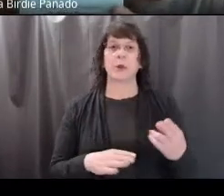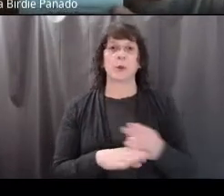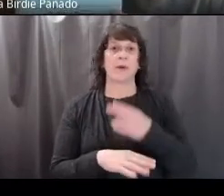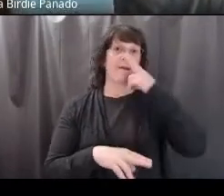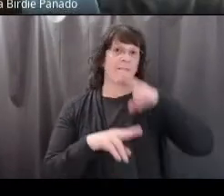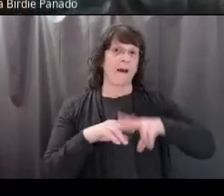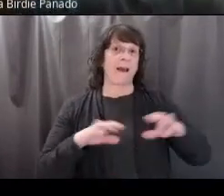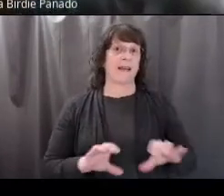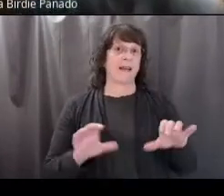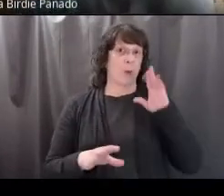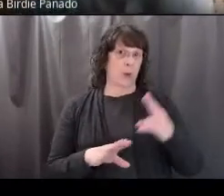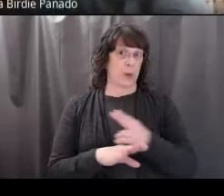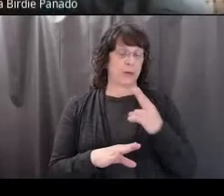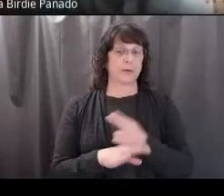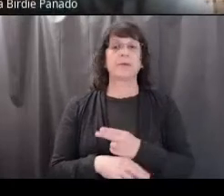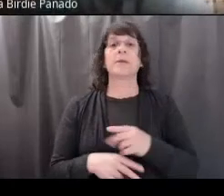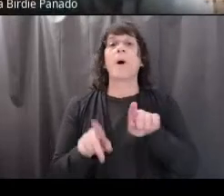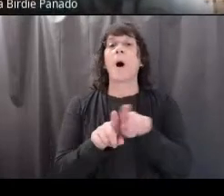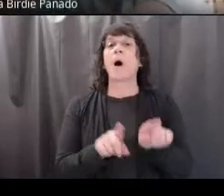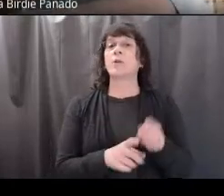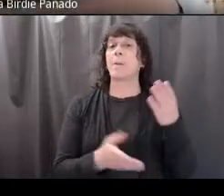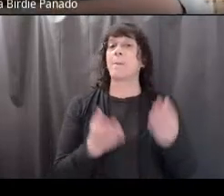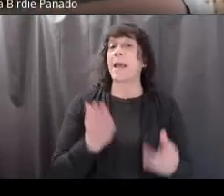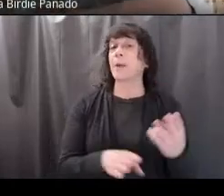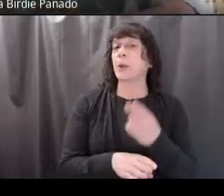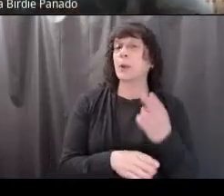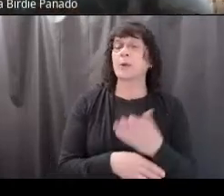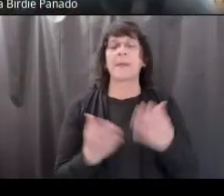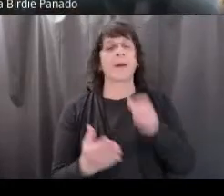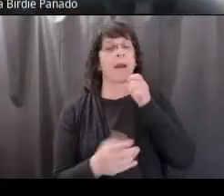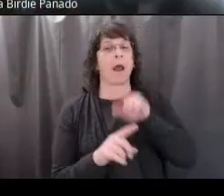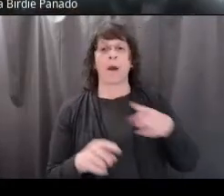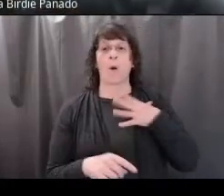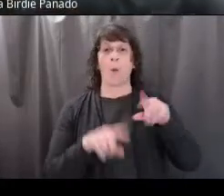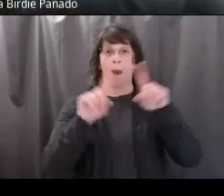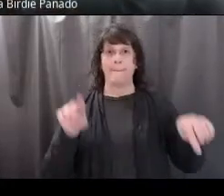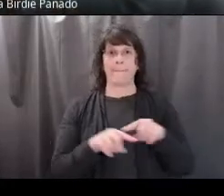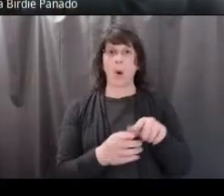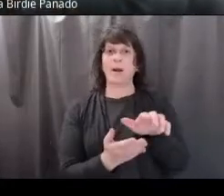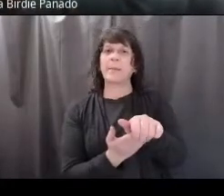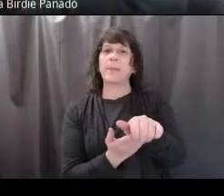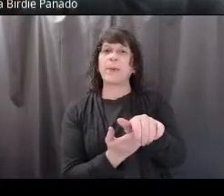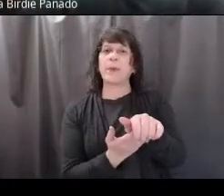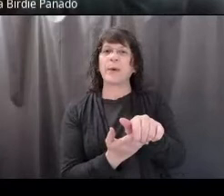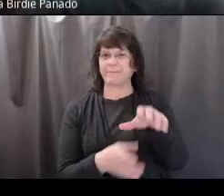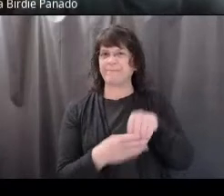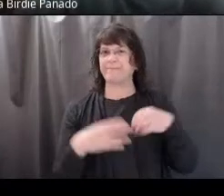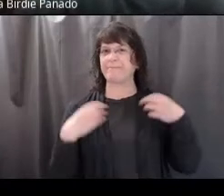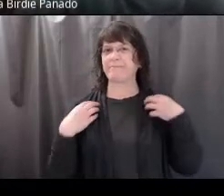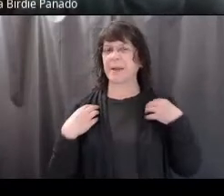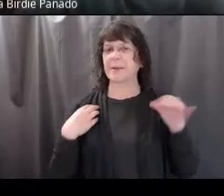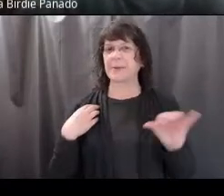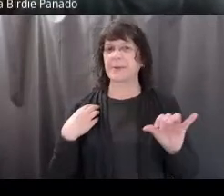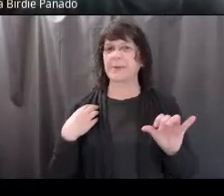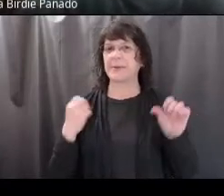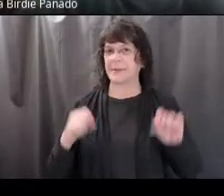this for. And you may or may not use your whiteboard, which is also in your science kit. So